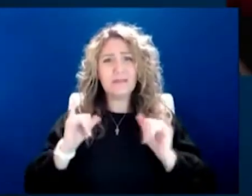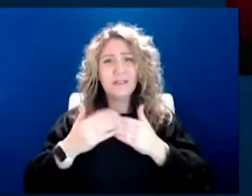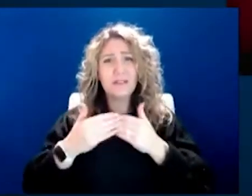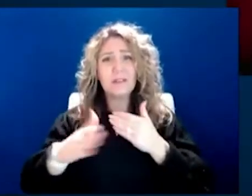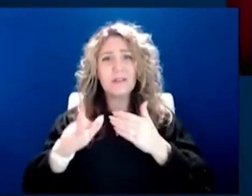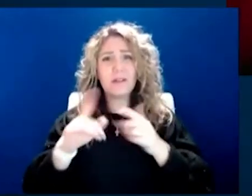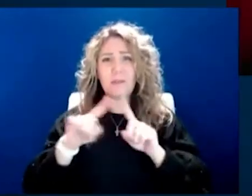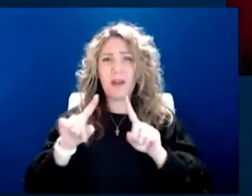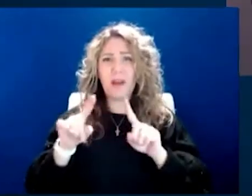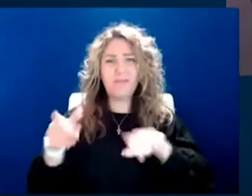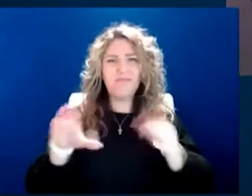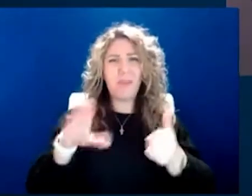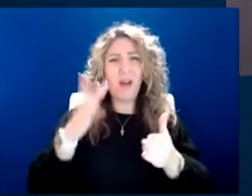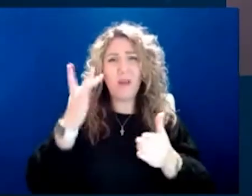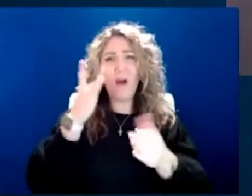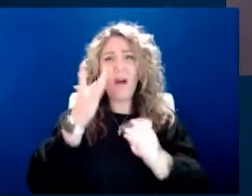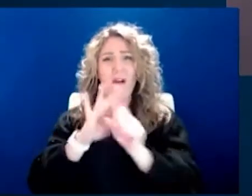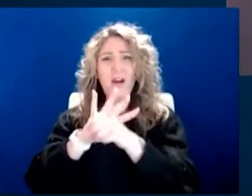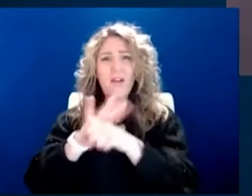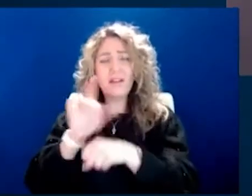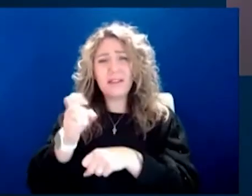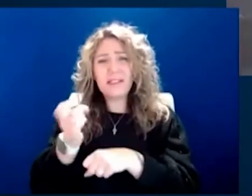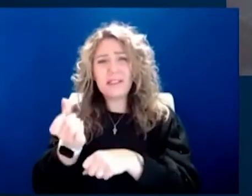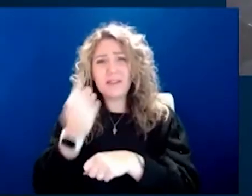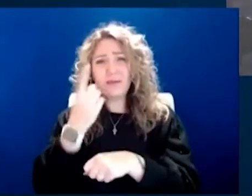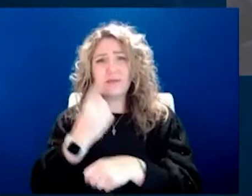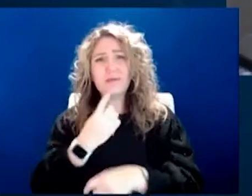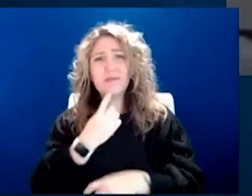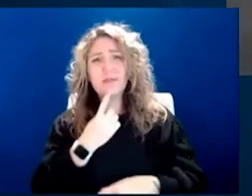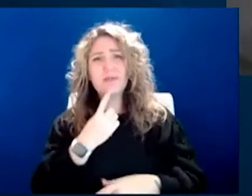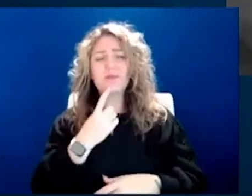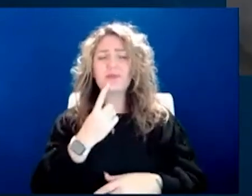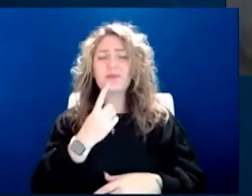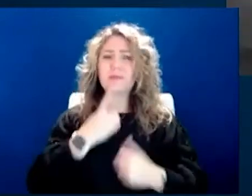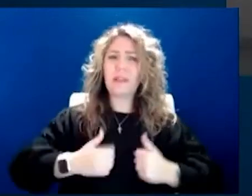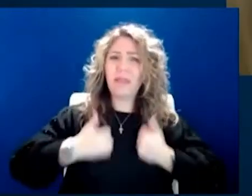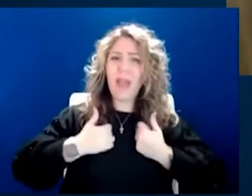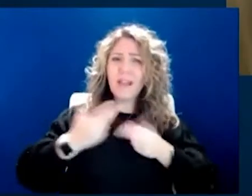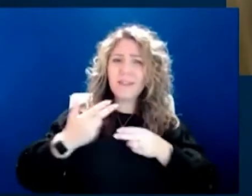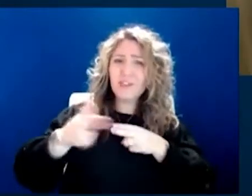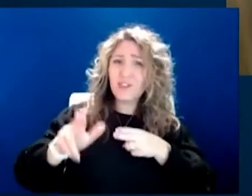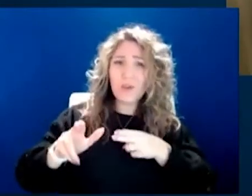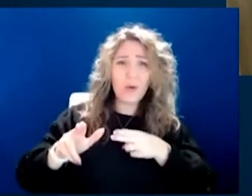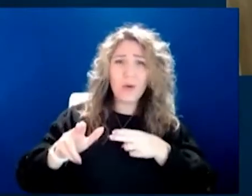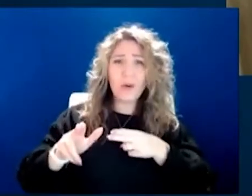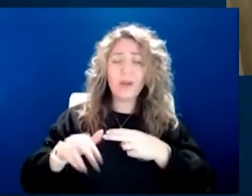this serious. We have to know that life is very short.